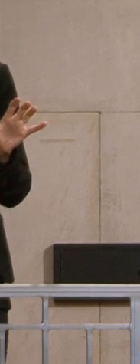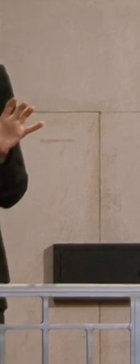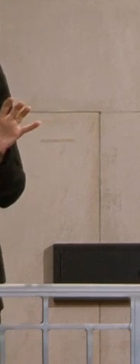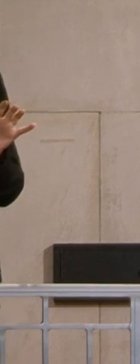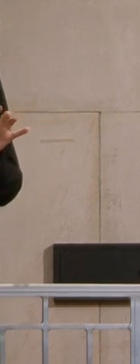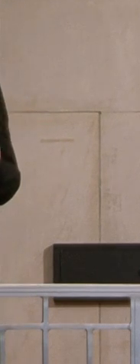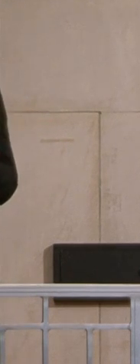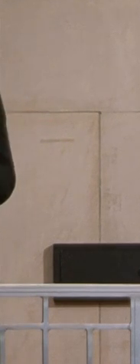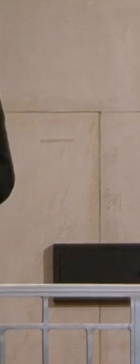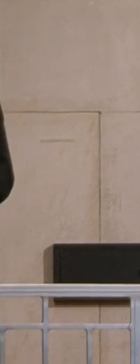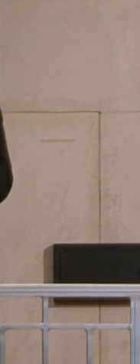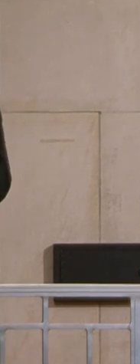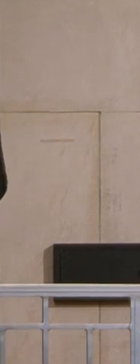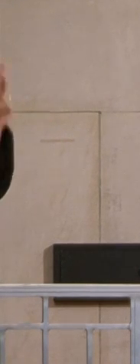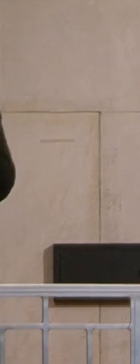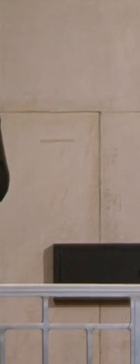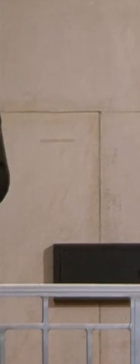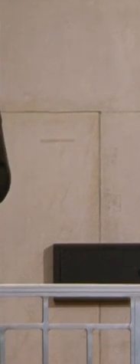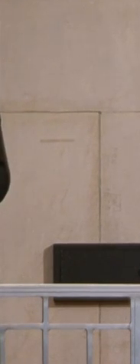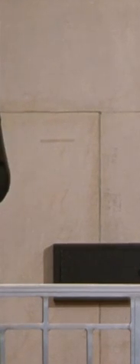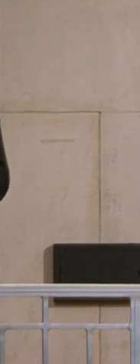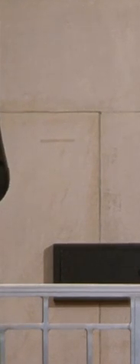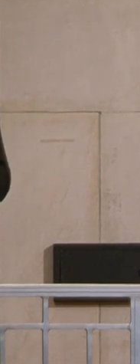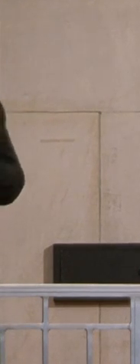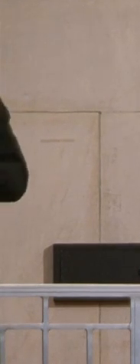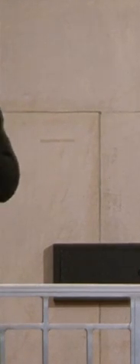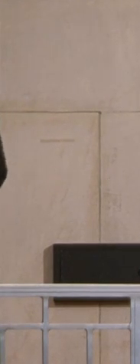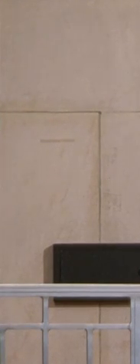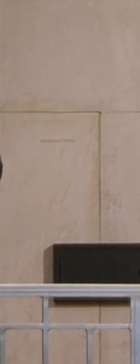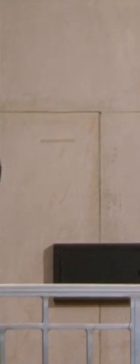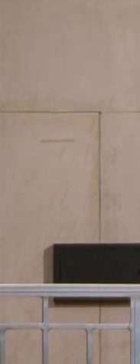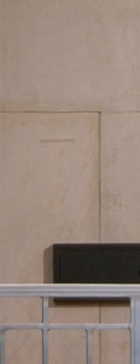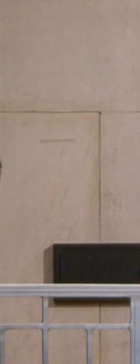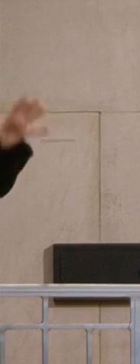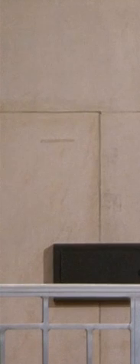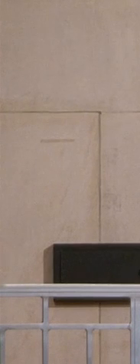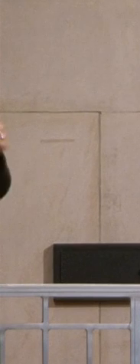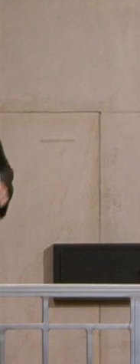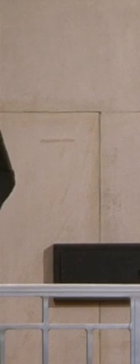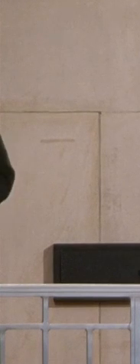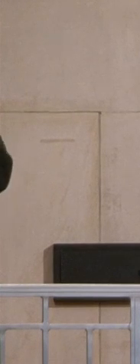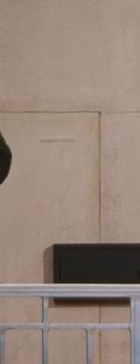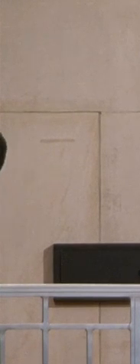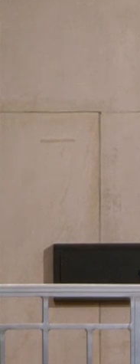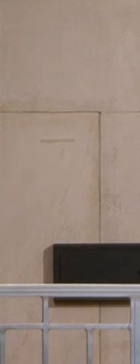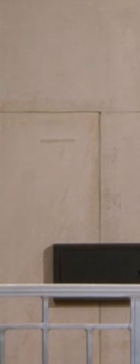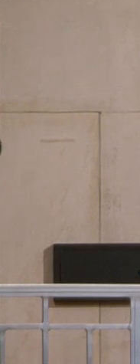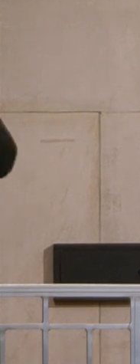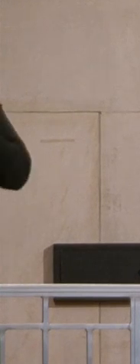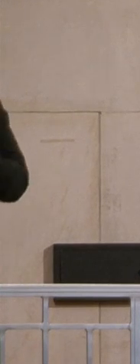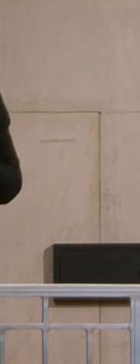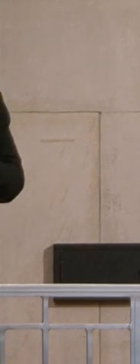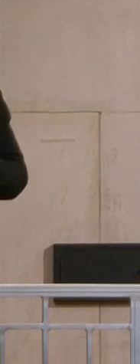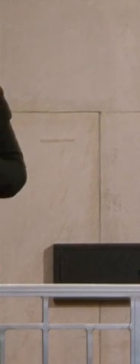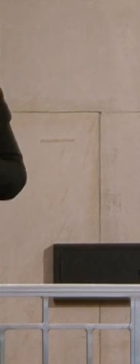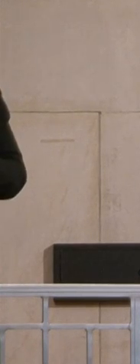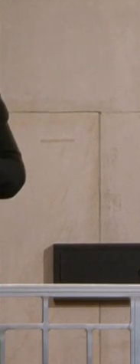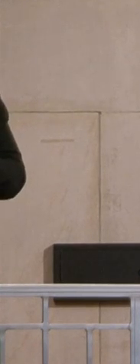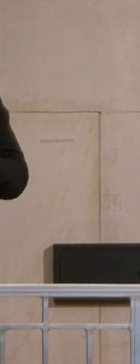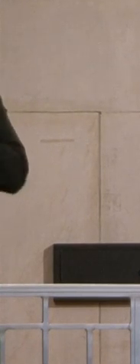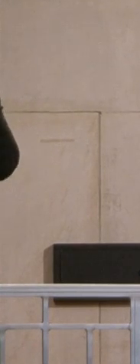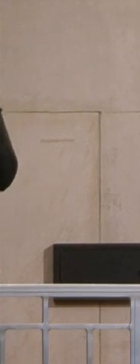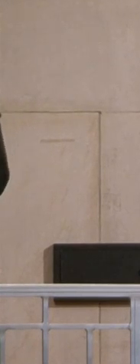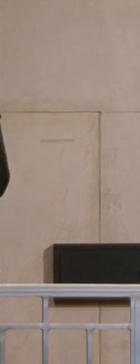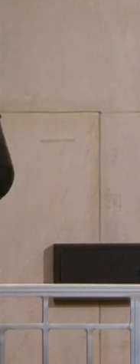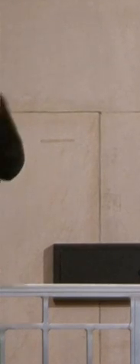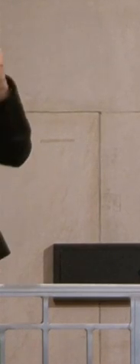and across this country, we have bent the arc of the moral universe a little bit further towards